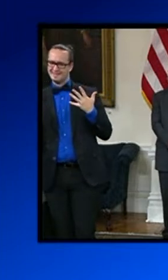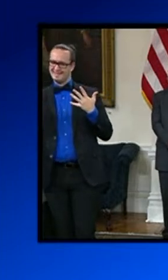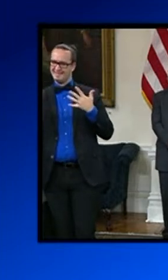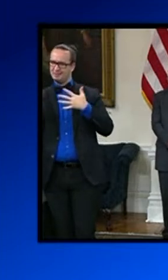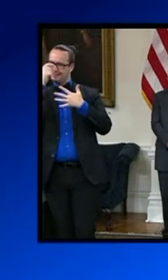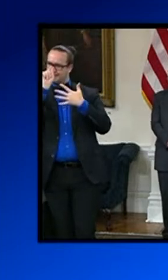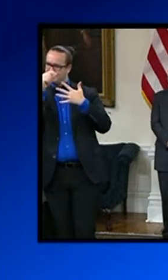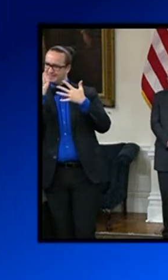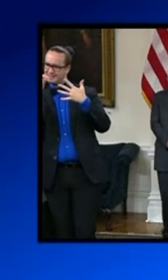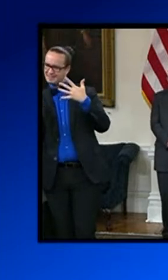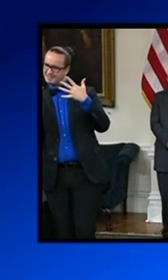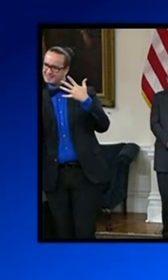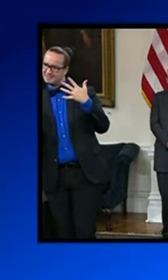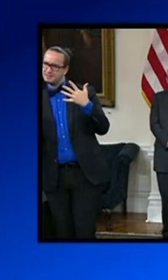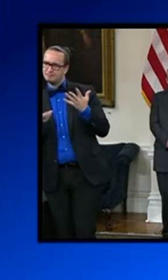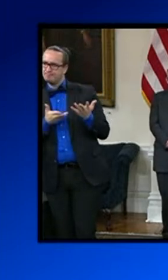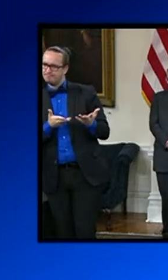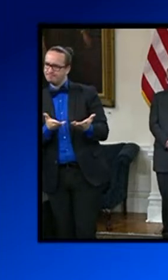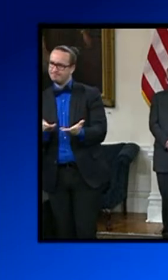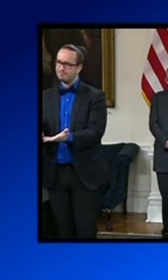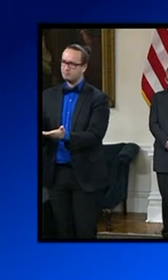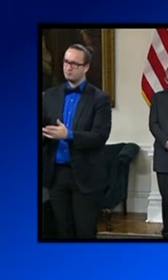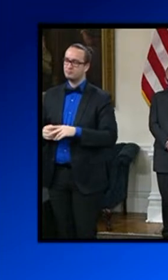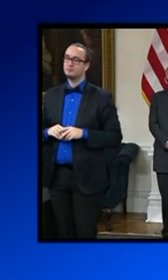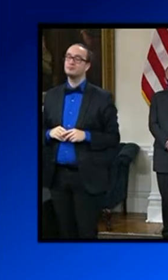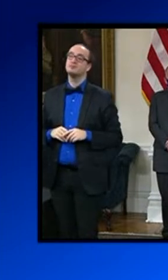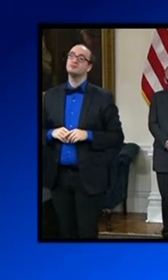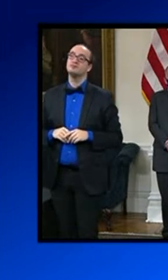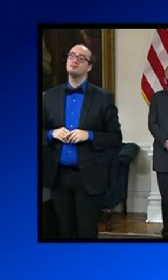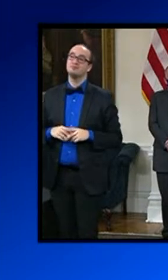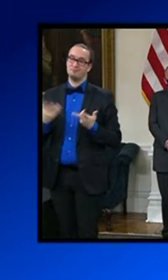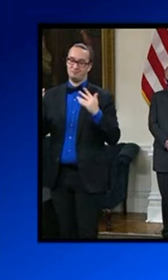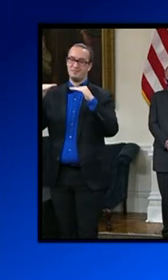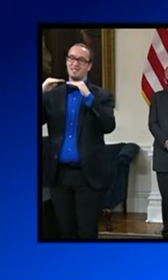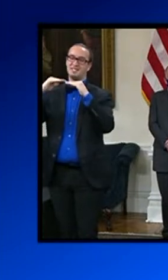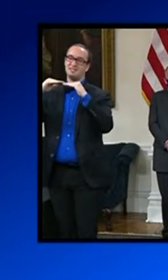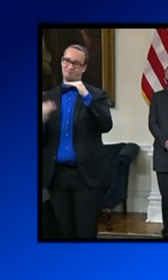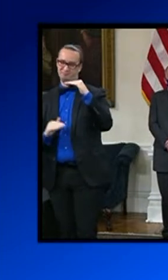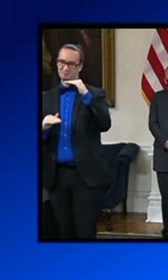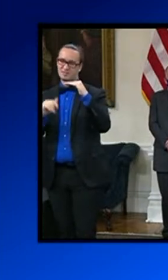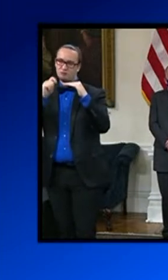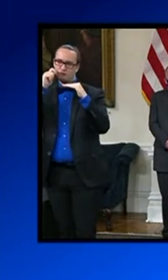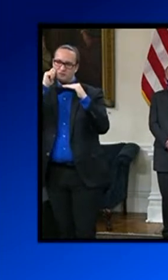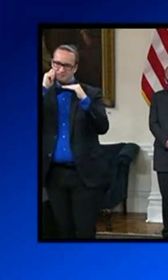consideration, at a minimum, the disparities in vaccine distribution in that location,